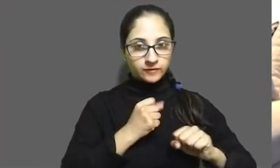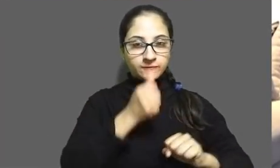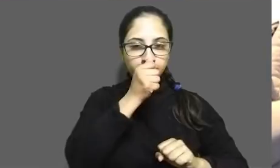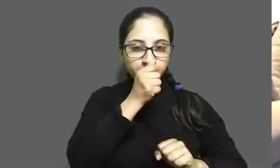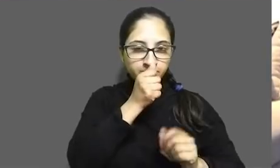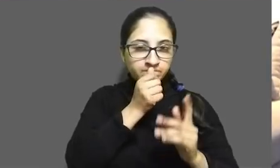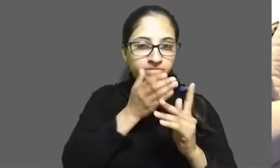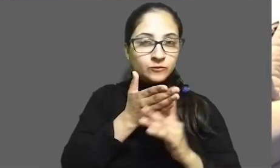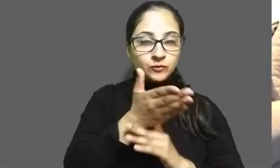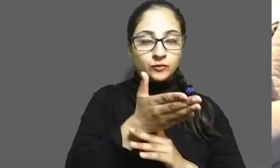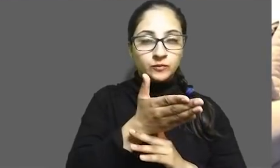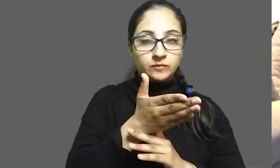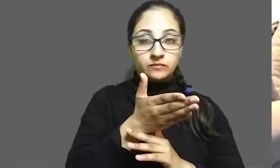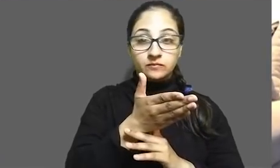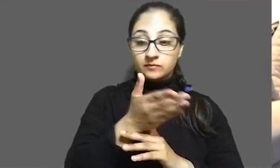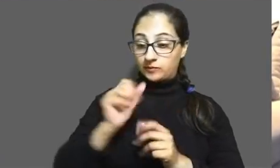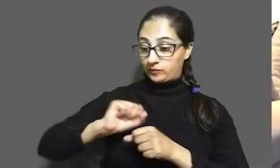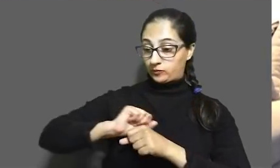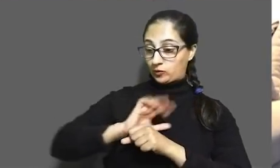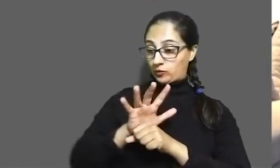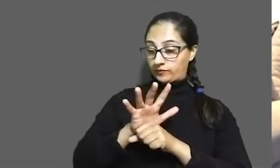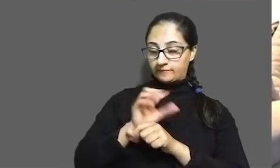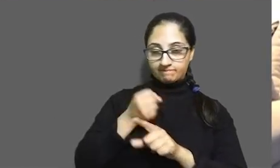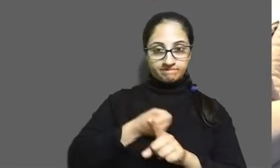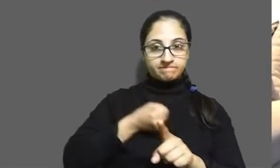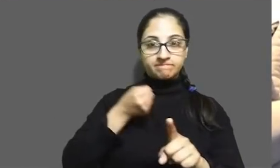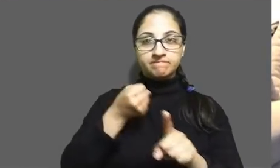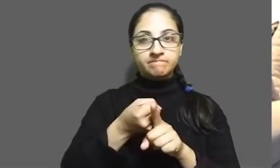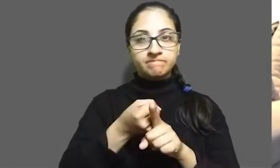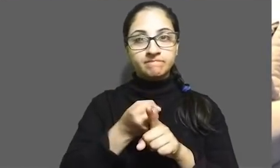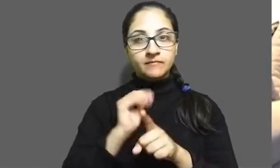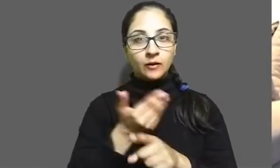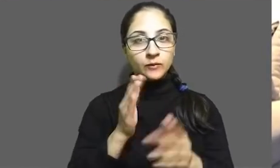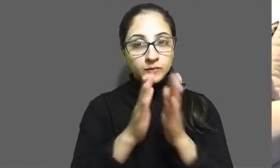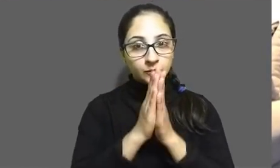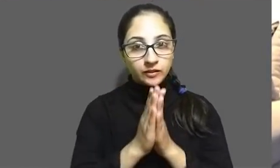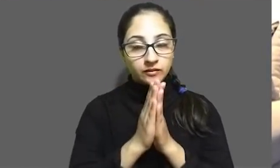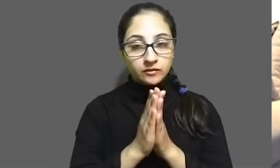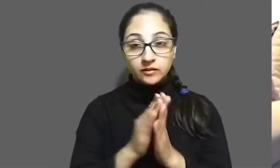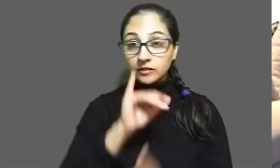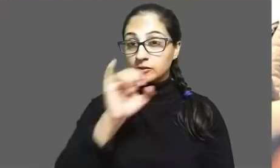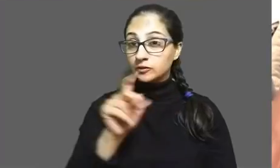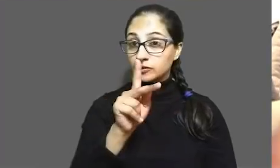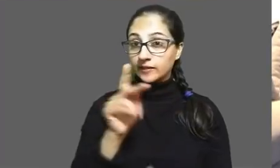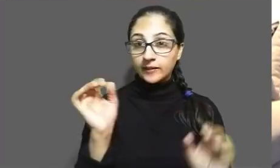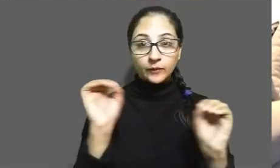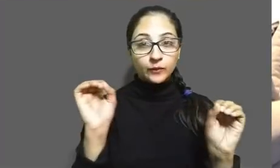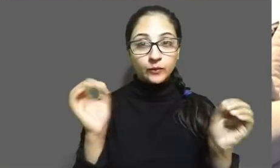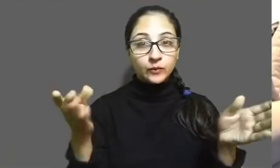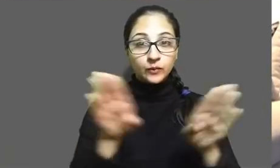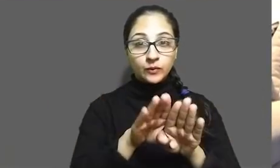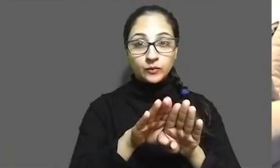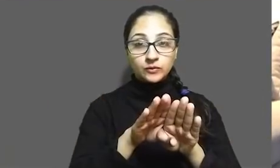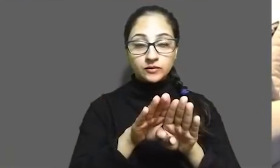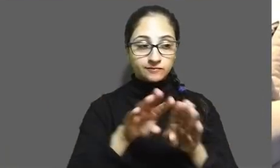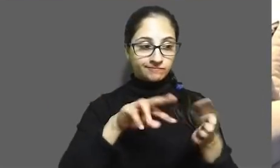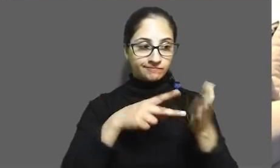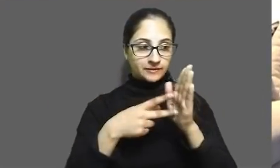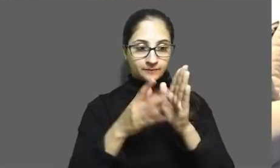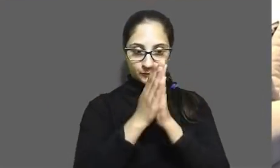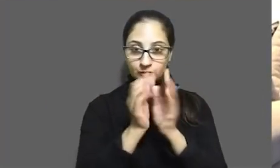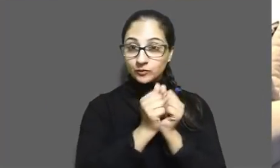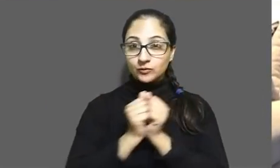But with this pandemic, how we practice the faith has changed. We do not have access to Jamaat Khanas and